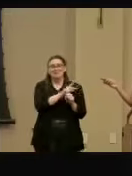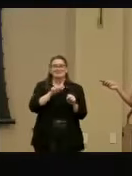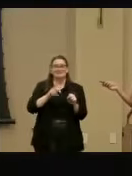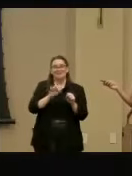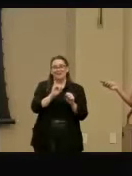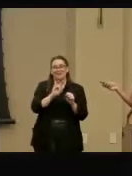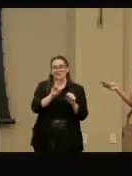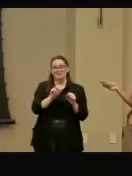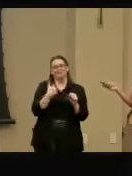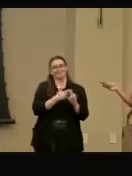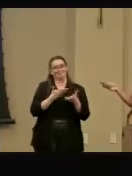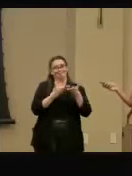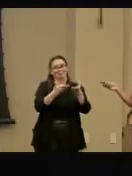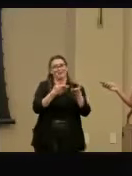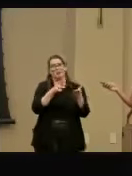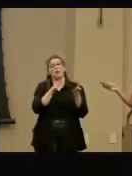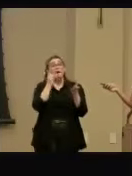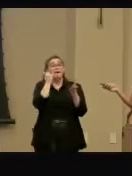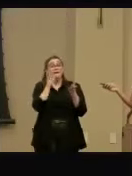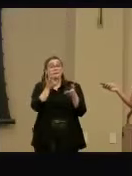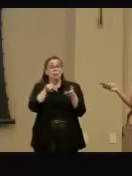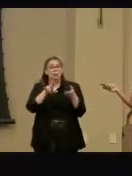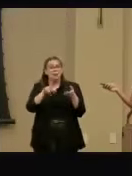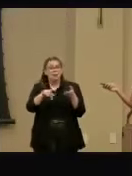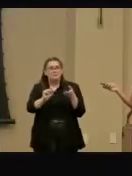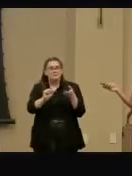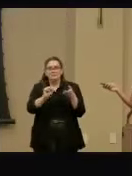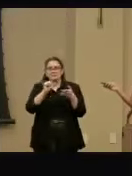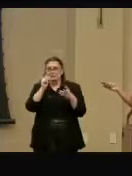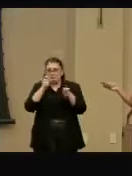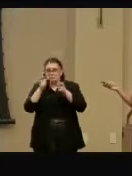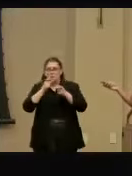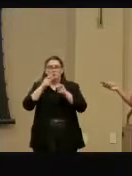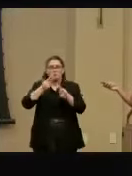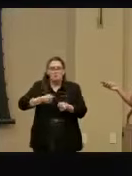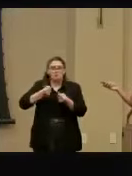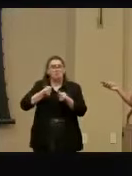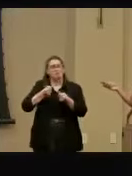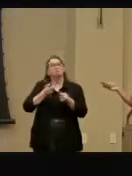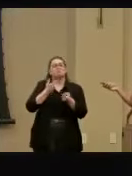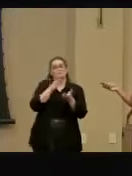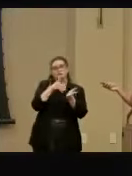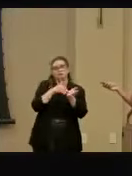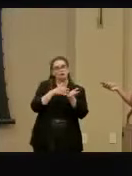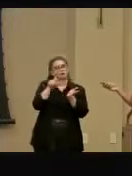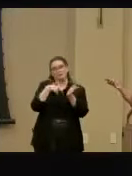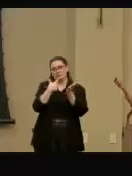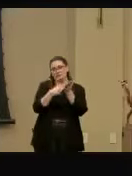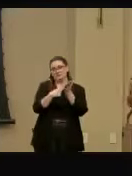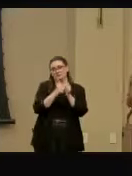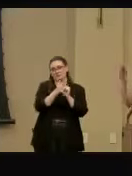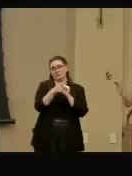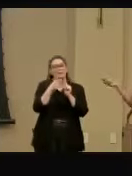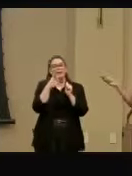have antiphospholipid or uncontrolled lupus, please be aware to just at least bring this up to your doctor. I don't think it should necessarily fall into